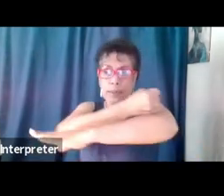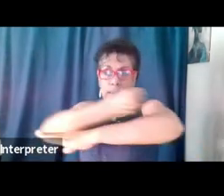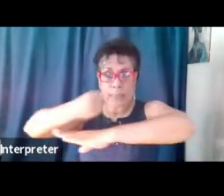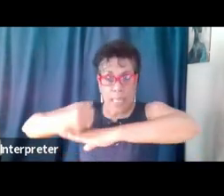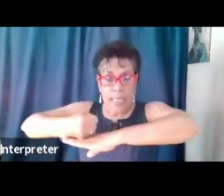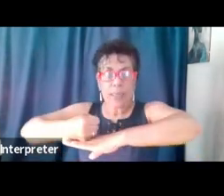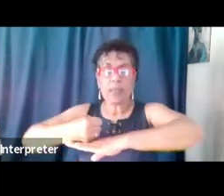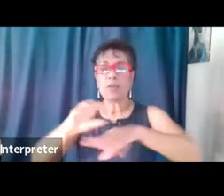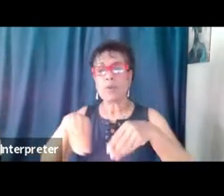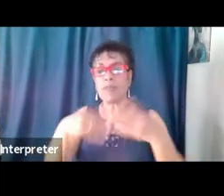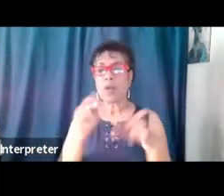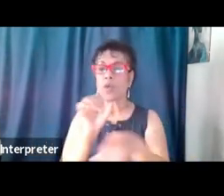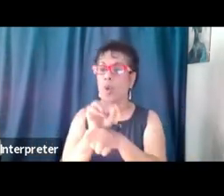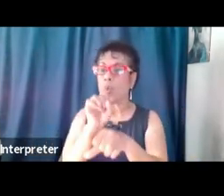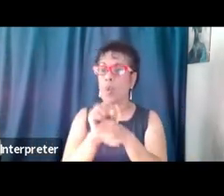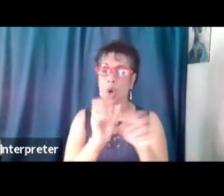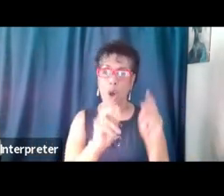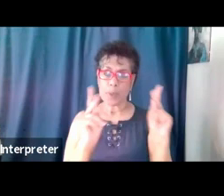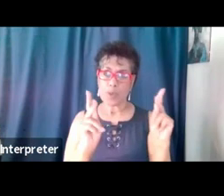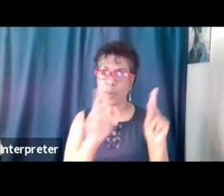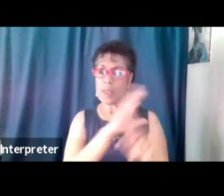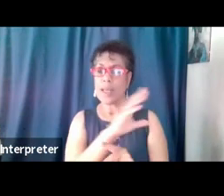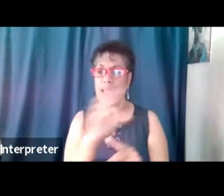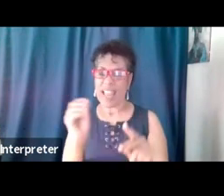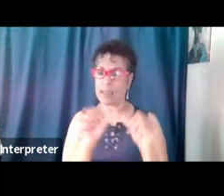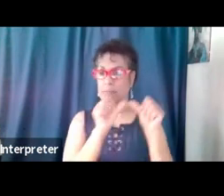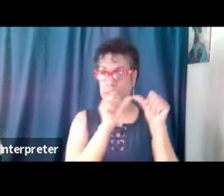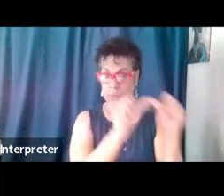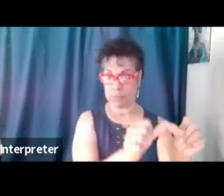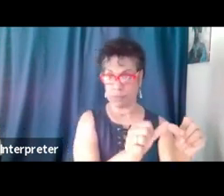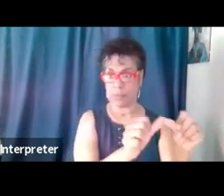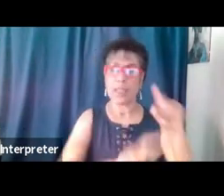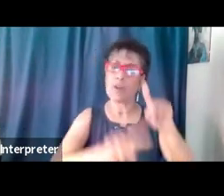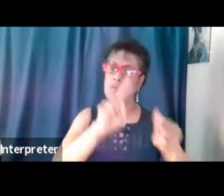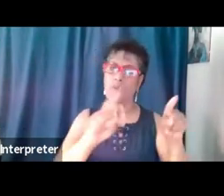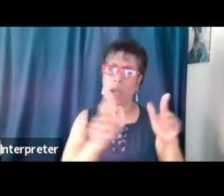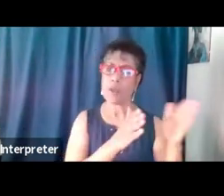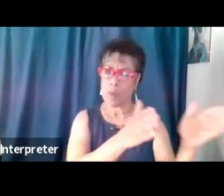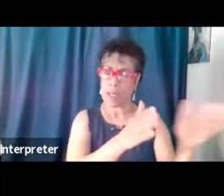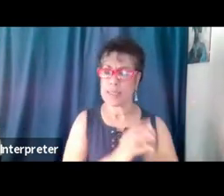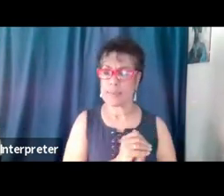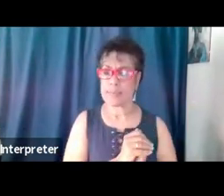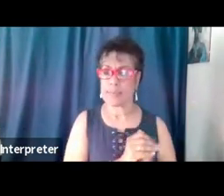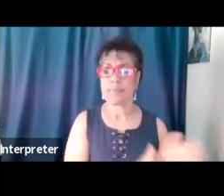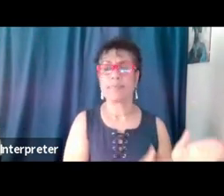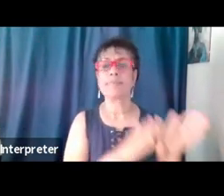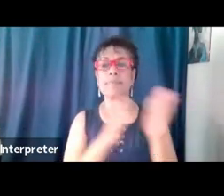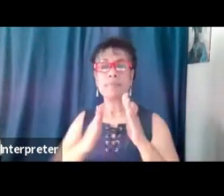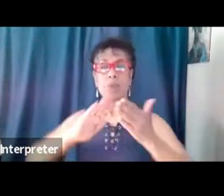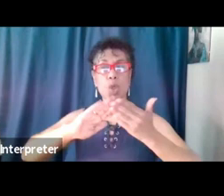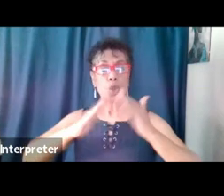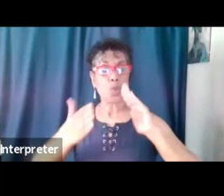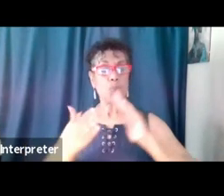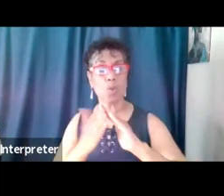provide equitable work opportunities, and push that mission forward in a variety of ways. Our community